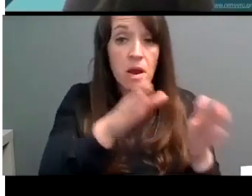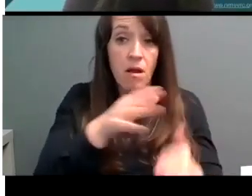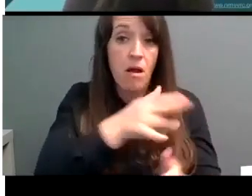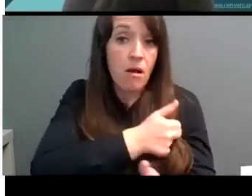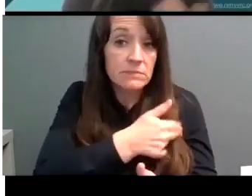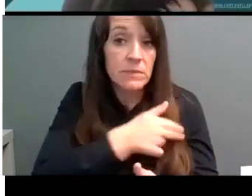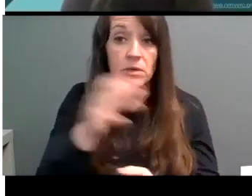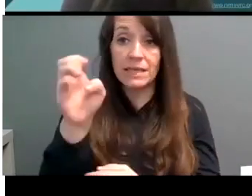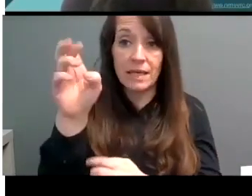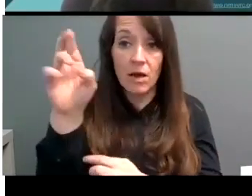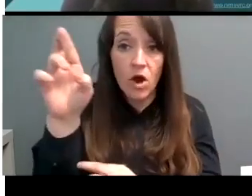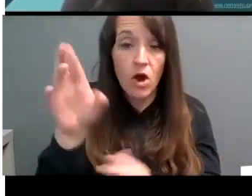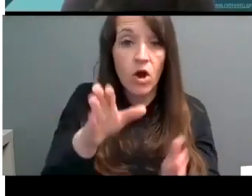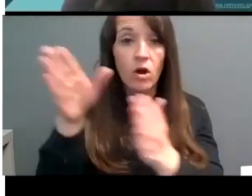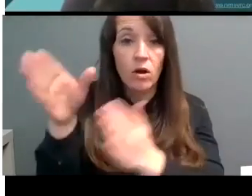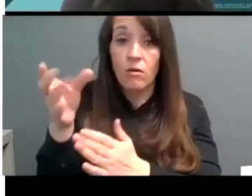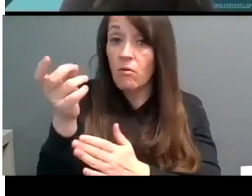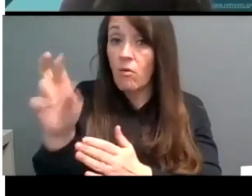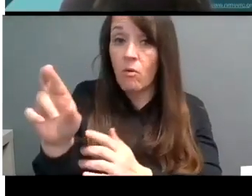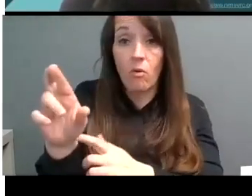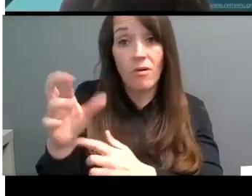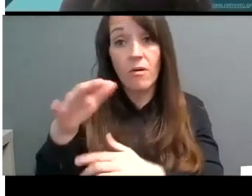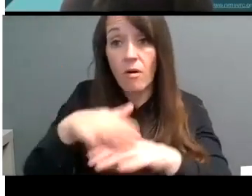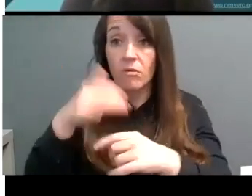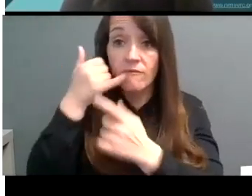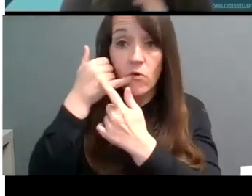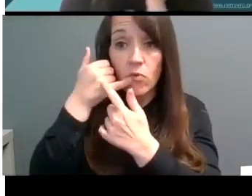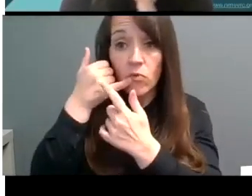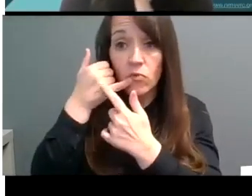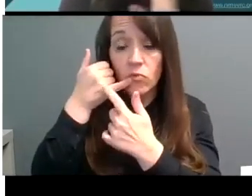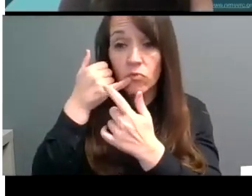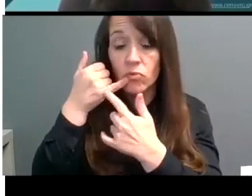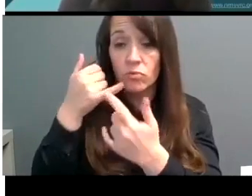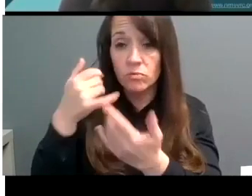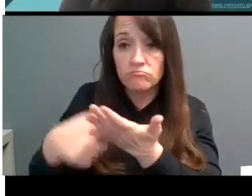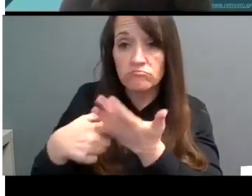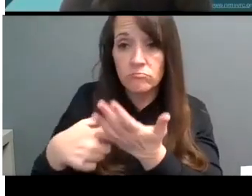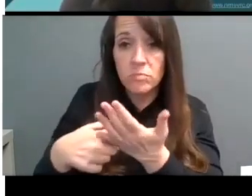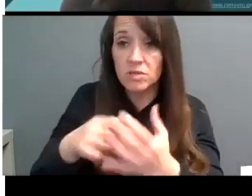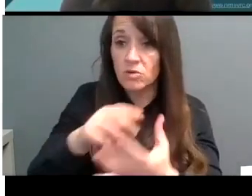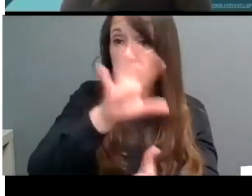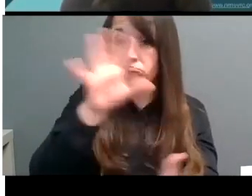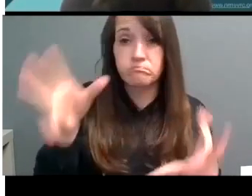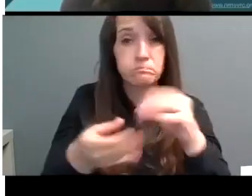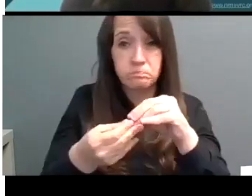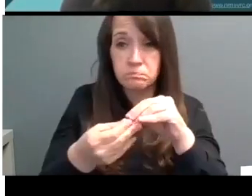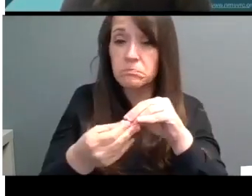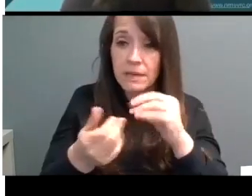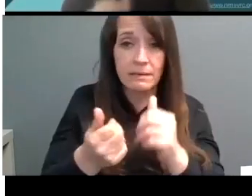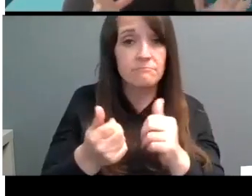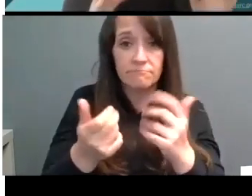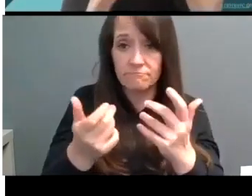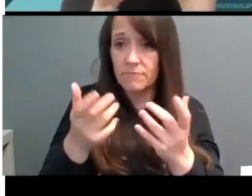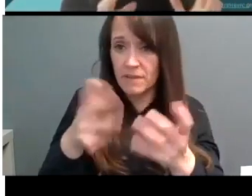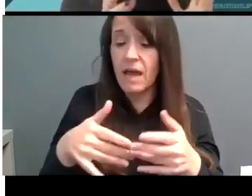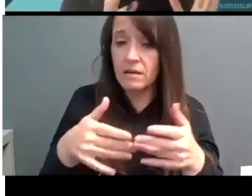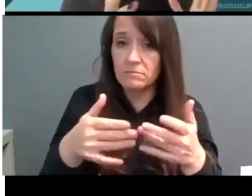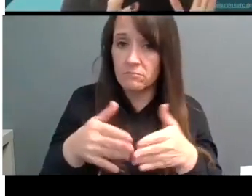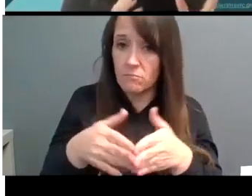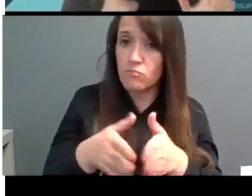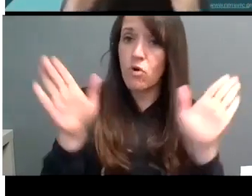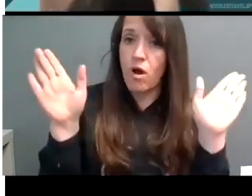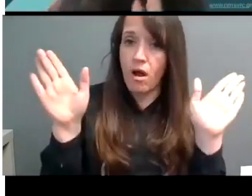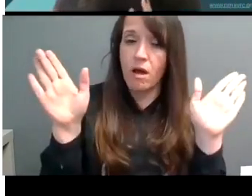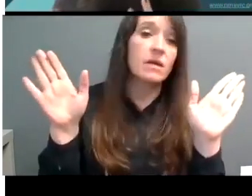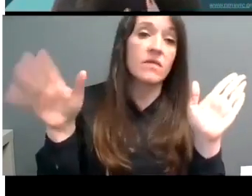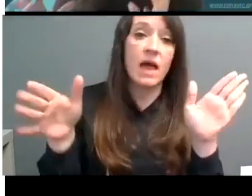emergency departments, and it even can be delivered via phone. So it really is meant to be all inclusive. So that was the